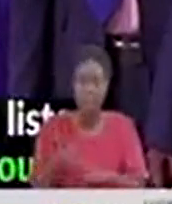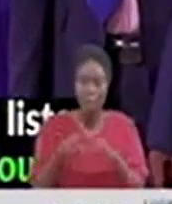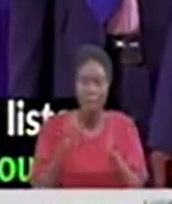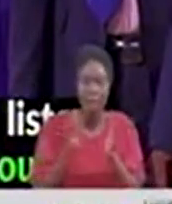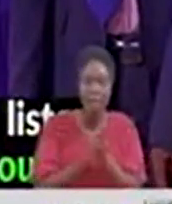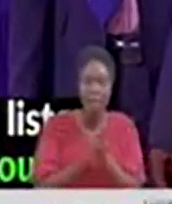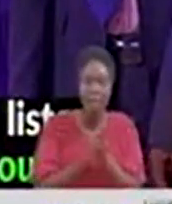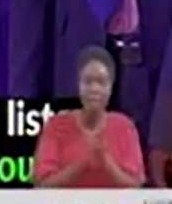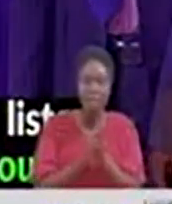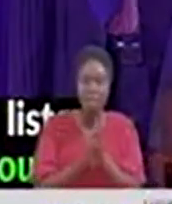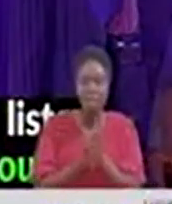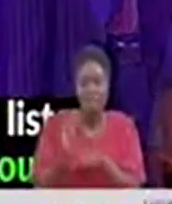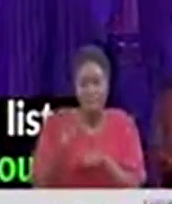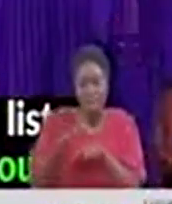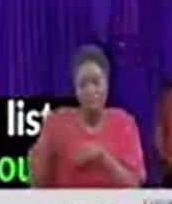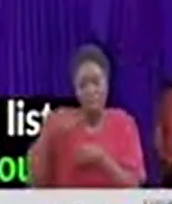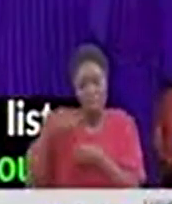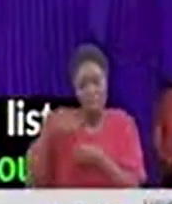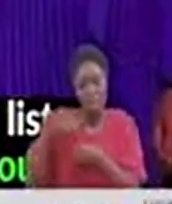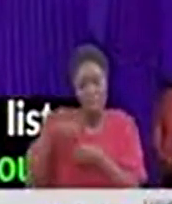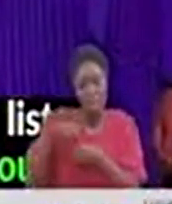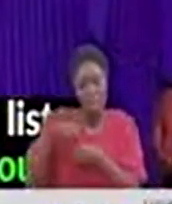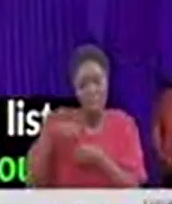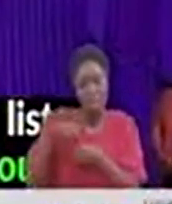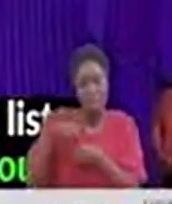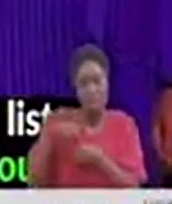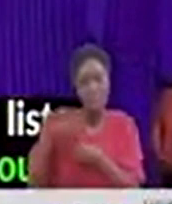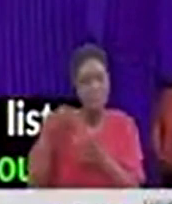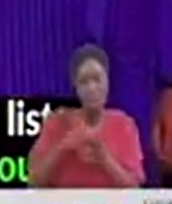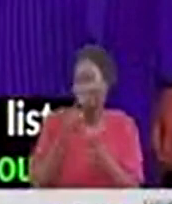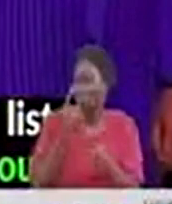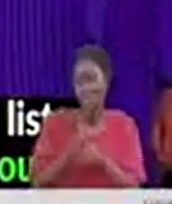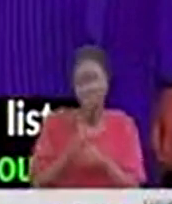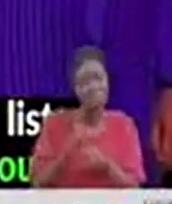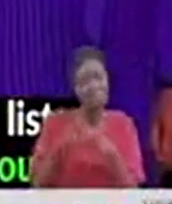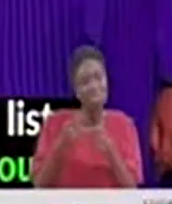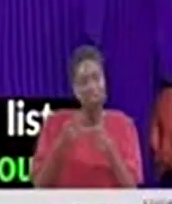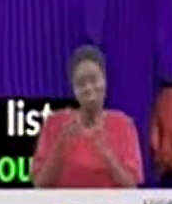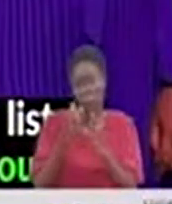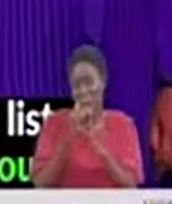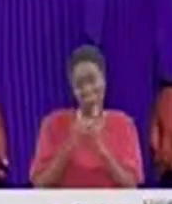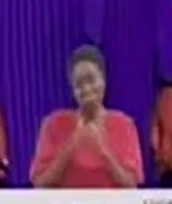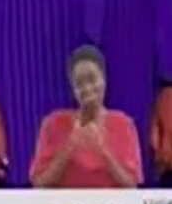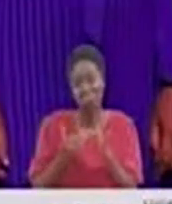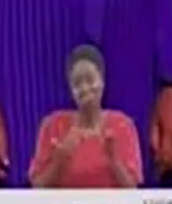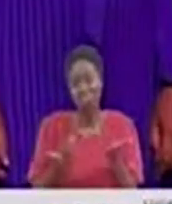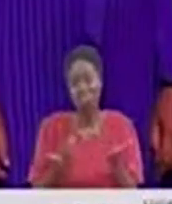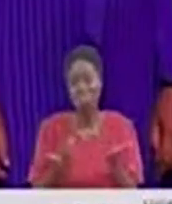but empty inside, it's just hands gonna listen.